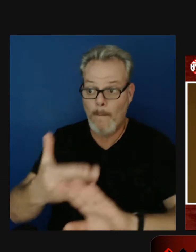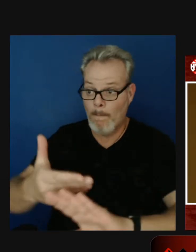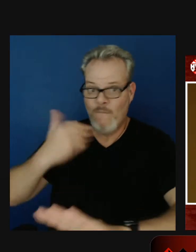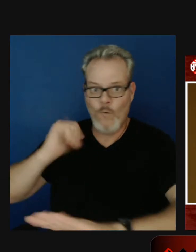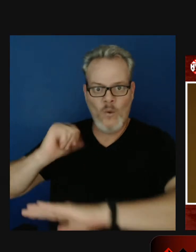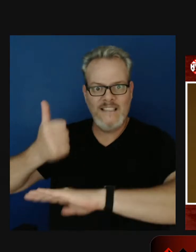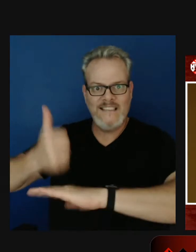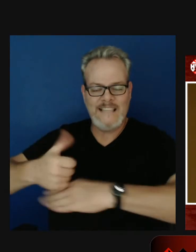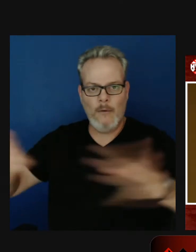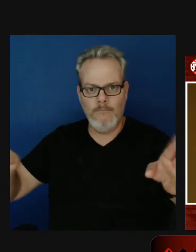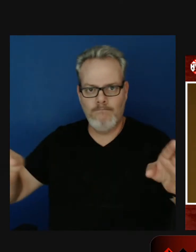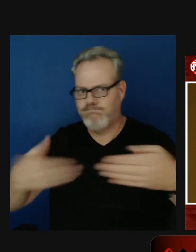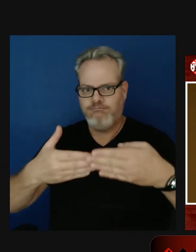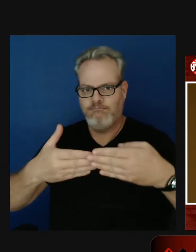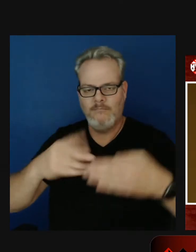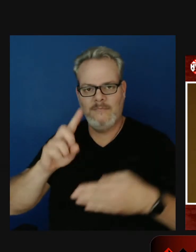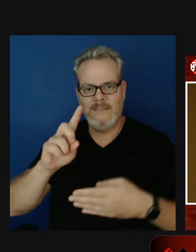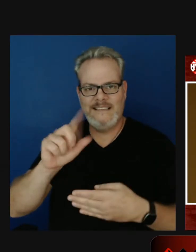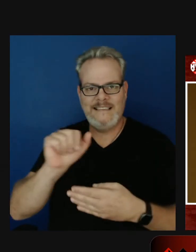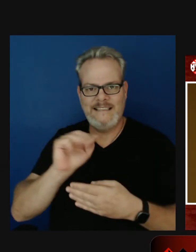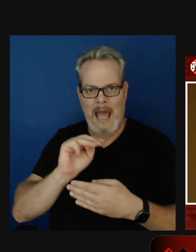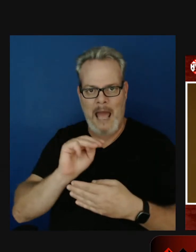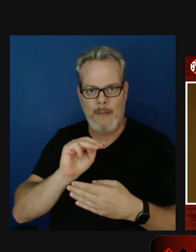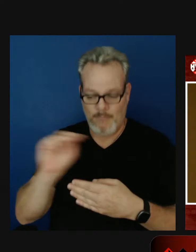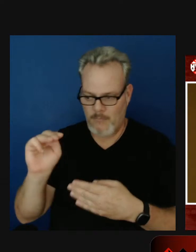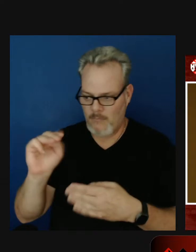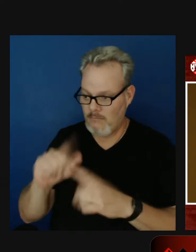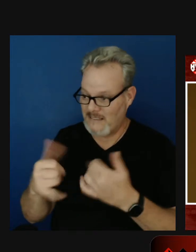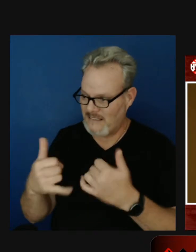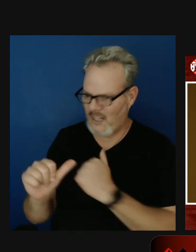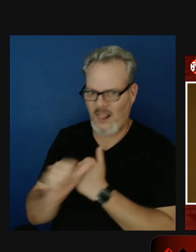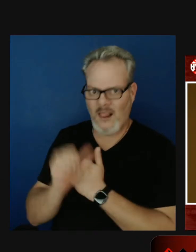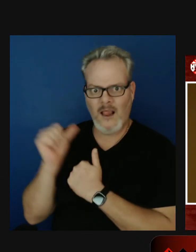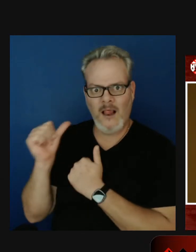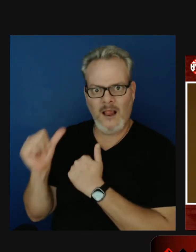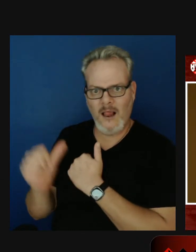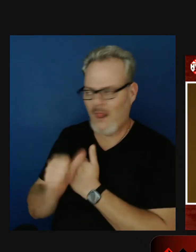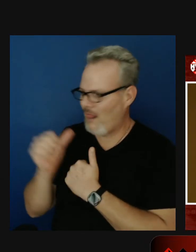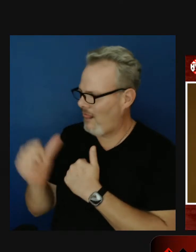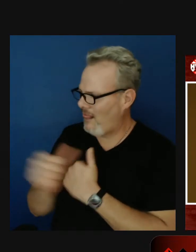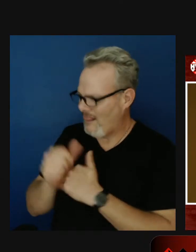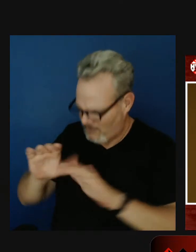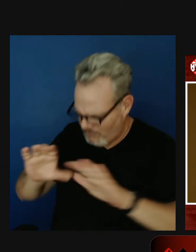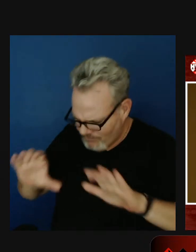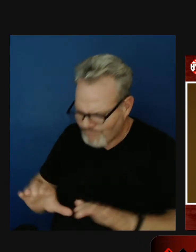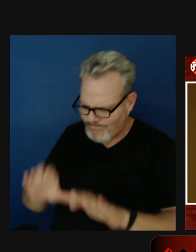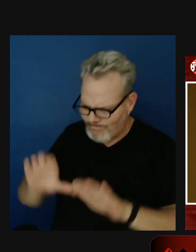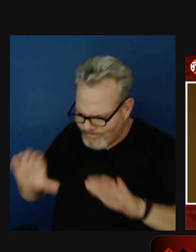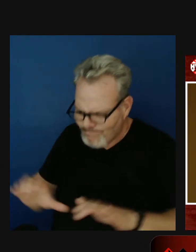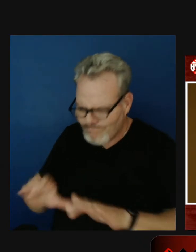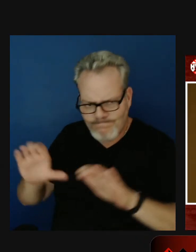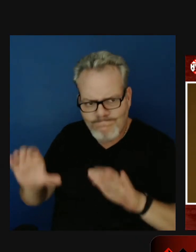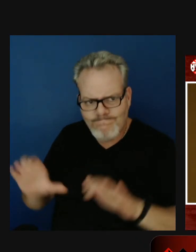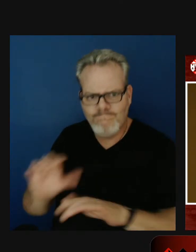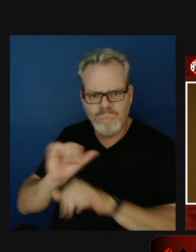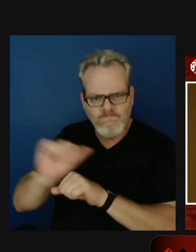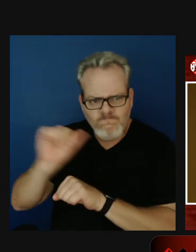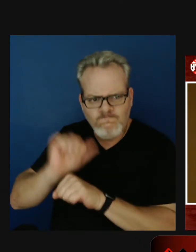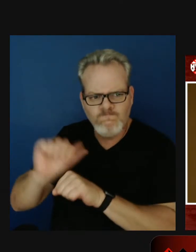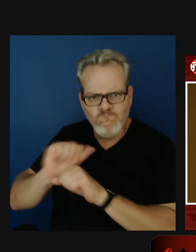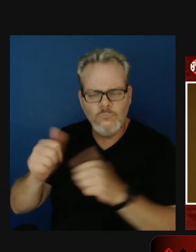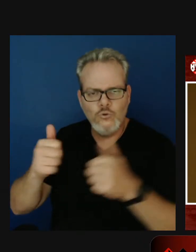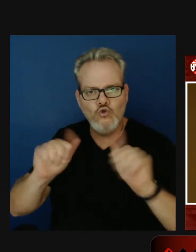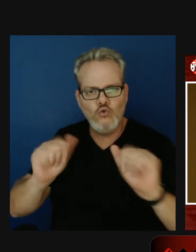and by all accounts, a very hazardous trip, and did a lot of work as far as trying to control